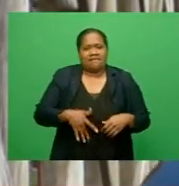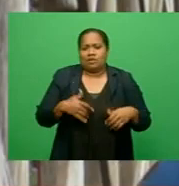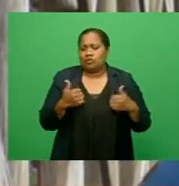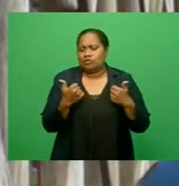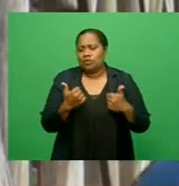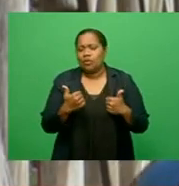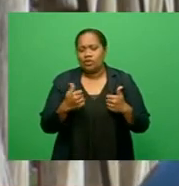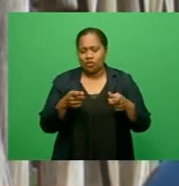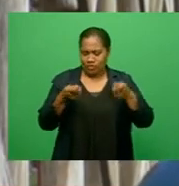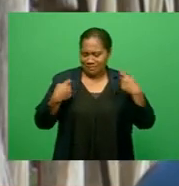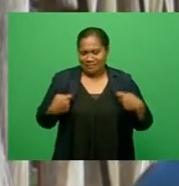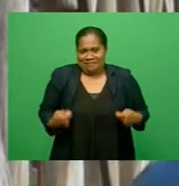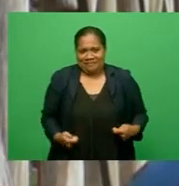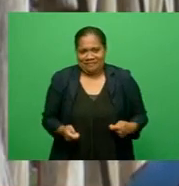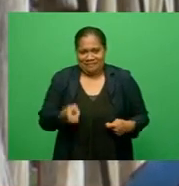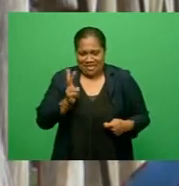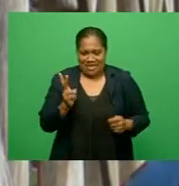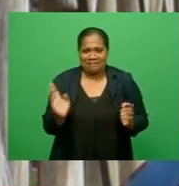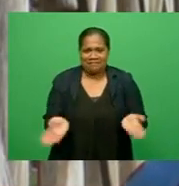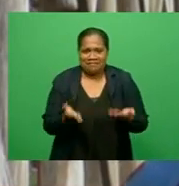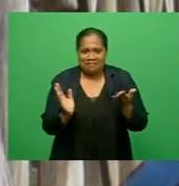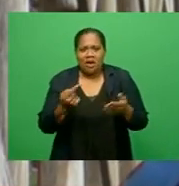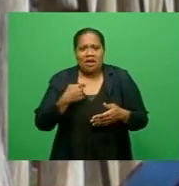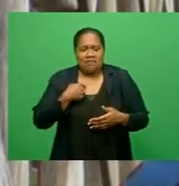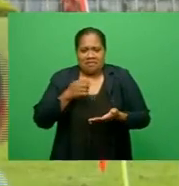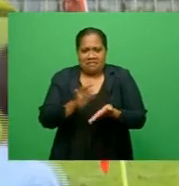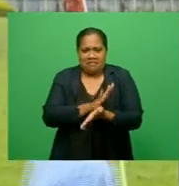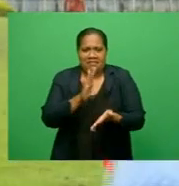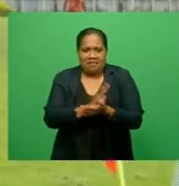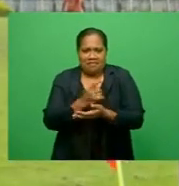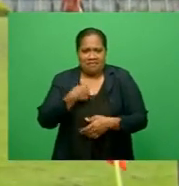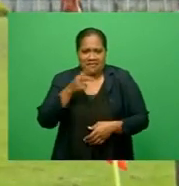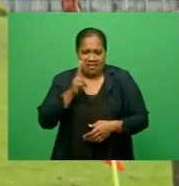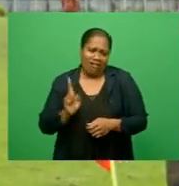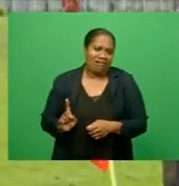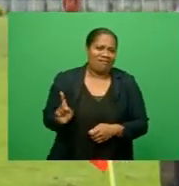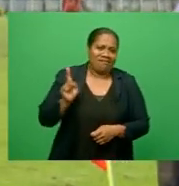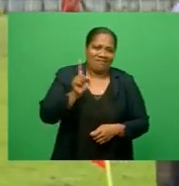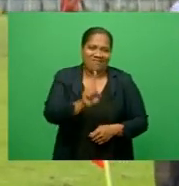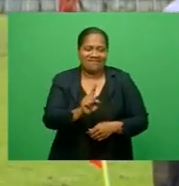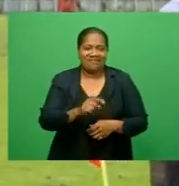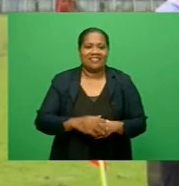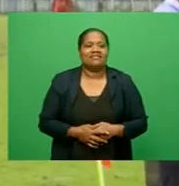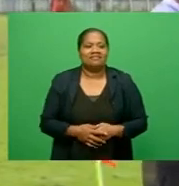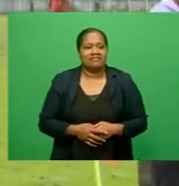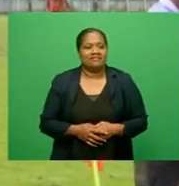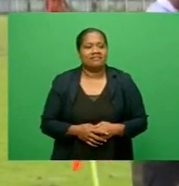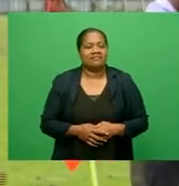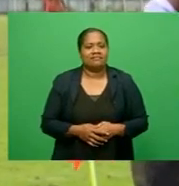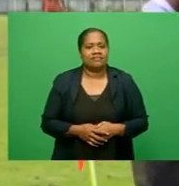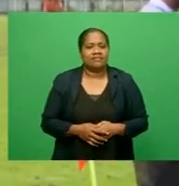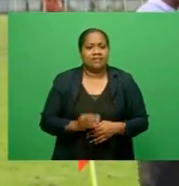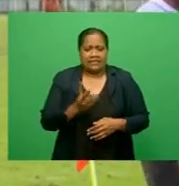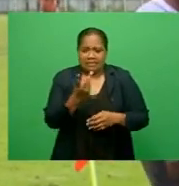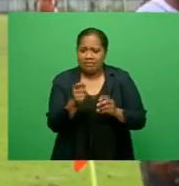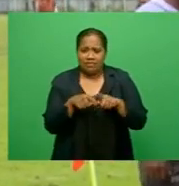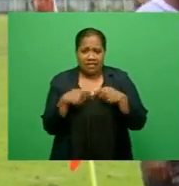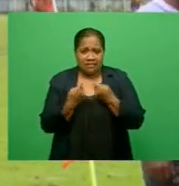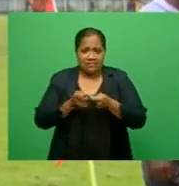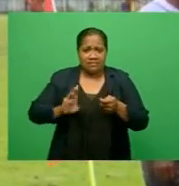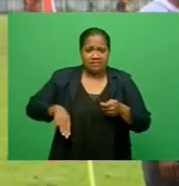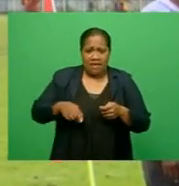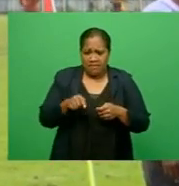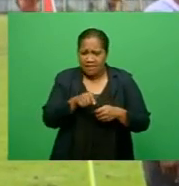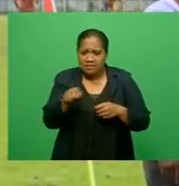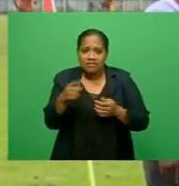long time coming and I'm thankful to have another chance at it. Seeing some of his team members like Yosef Omasi and Simeon Nadeve